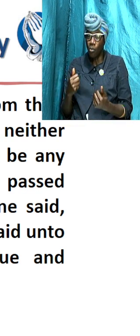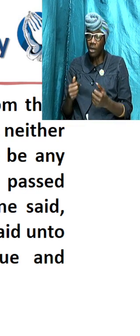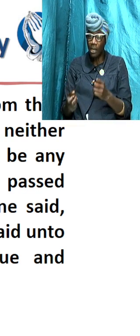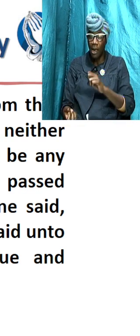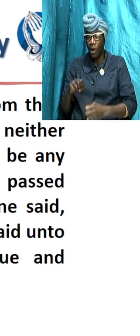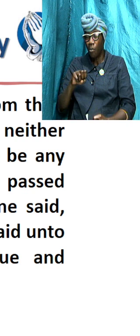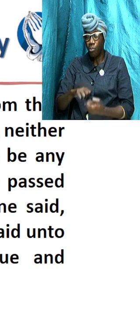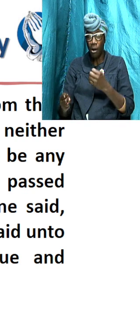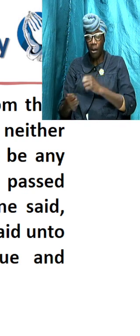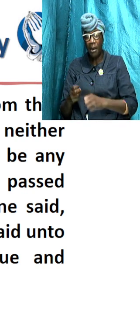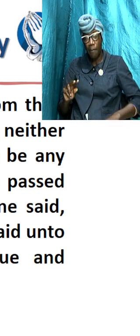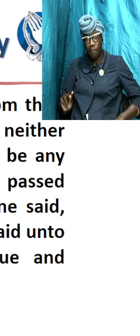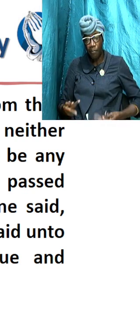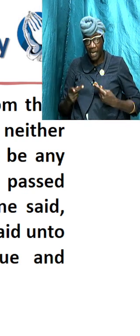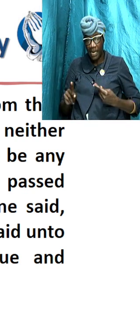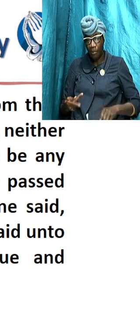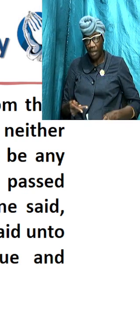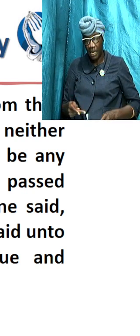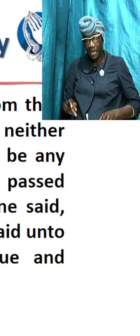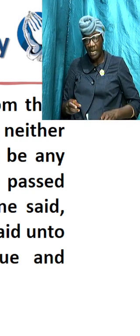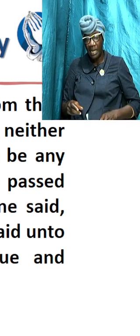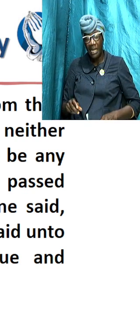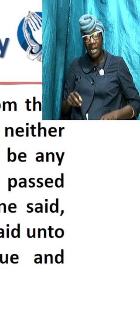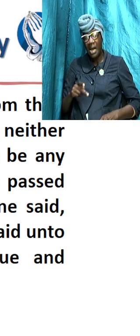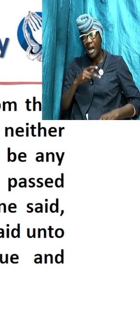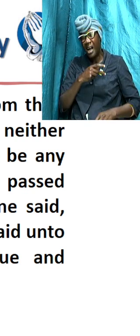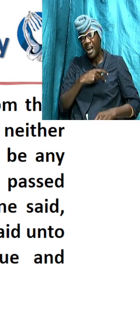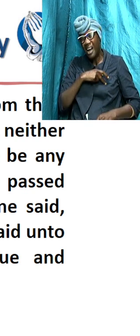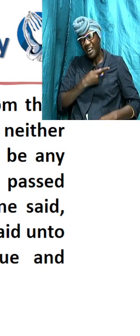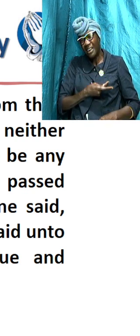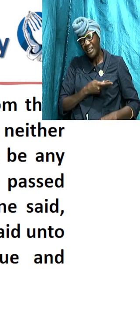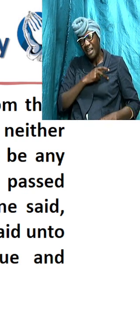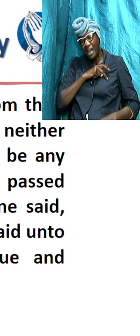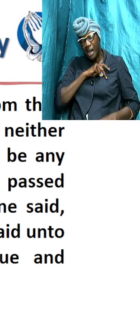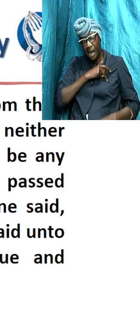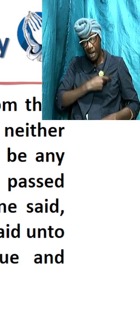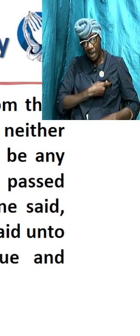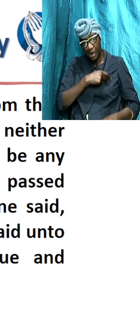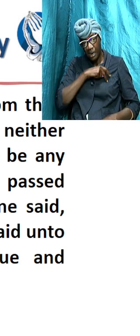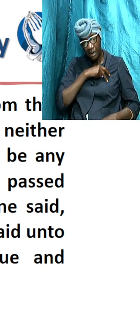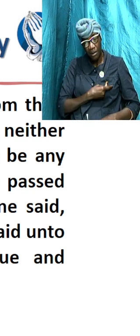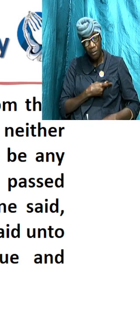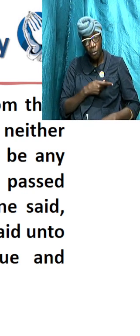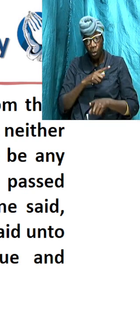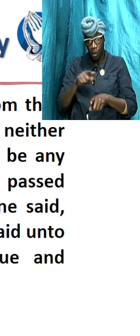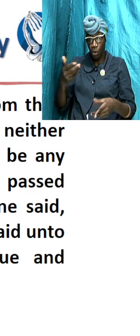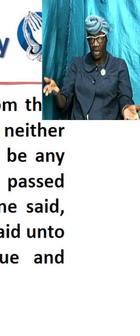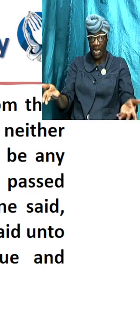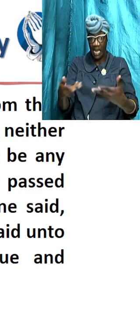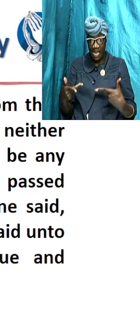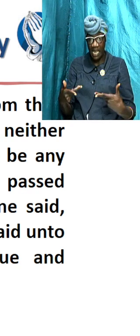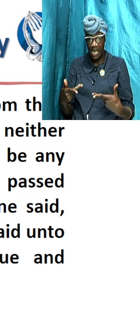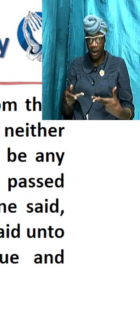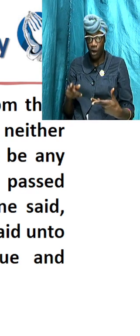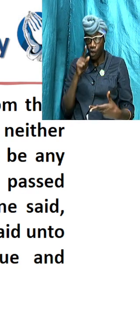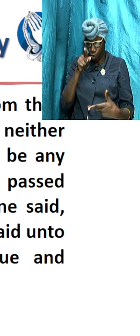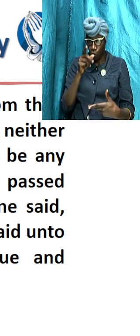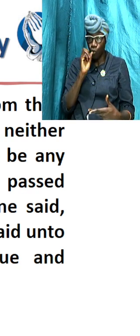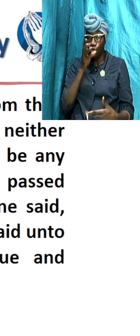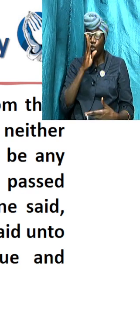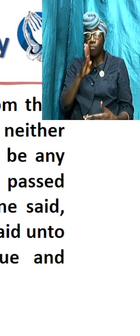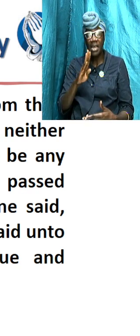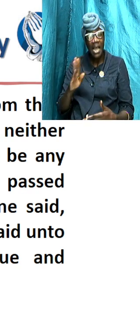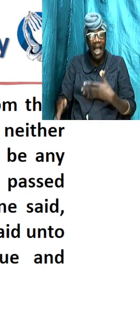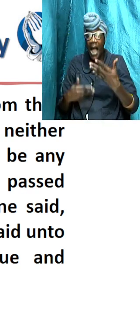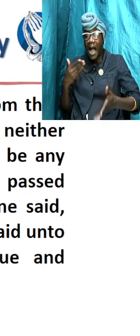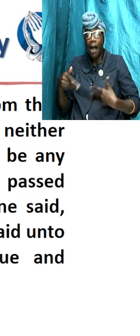pain and come with this and heartache and all of these type of things that she spoke about. Amen. But here it is that you should be happy, because